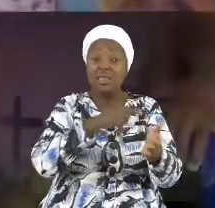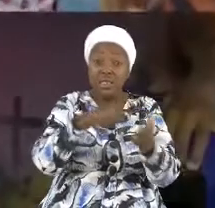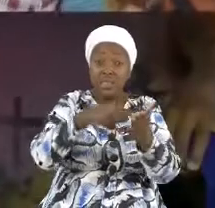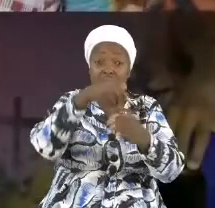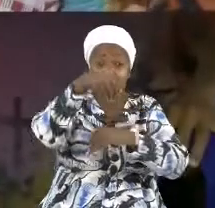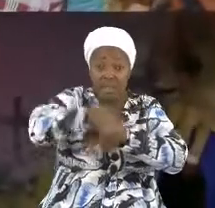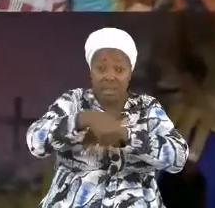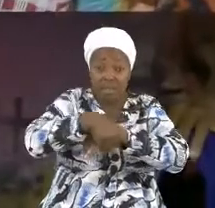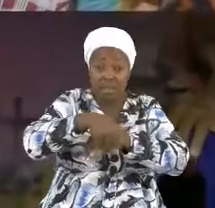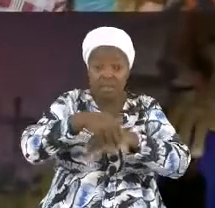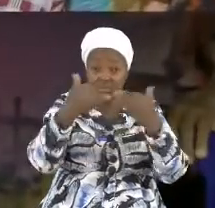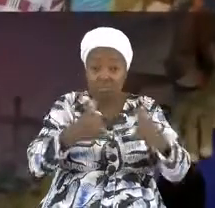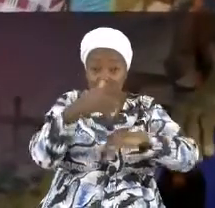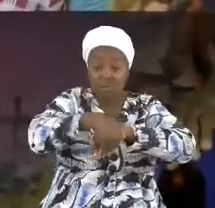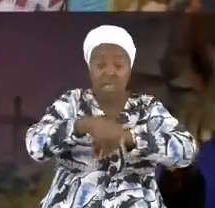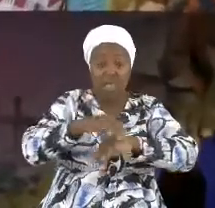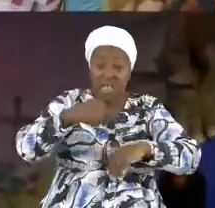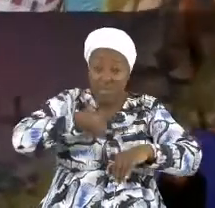Okay.